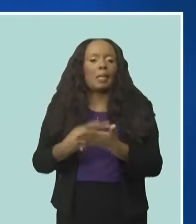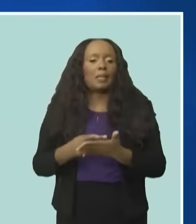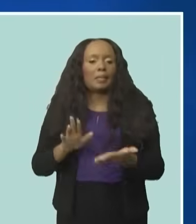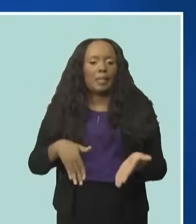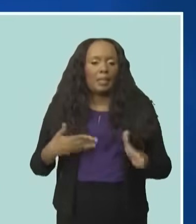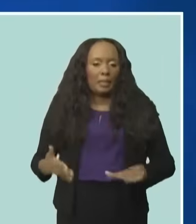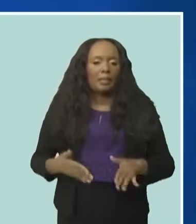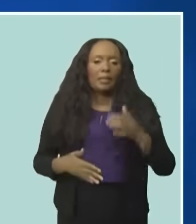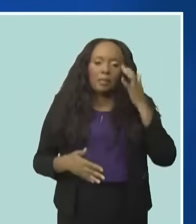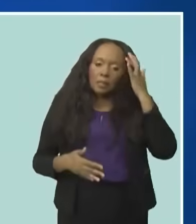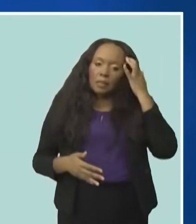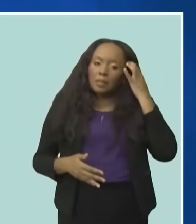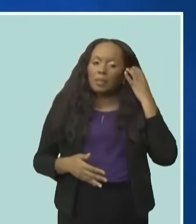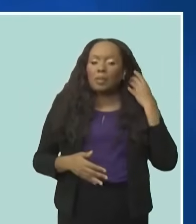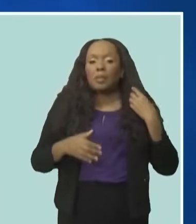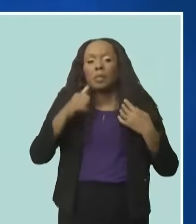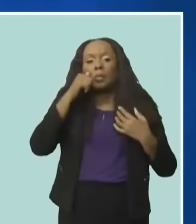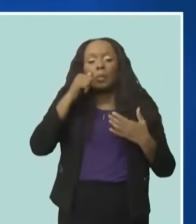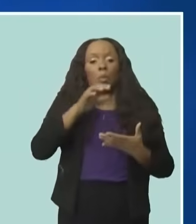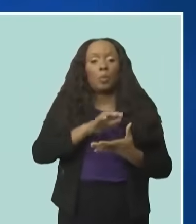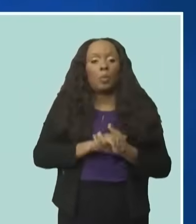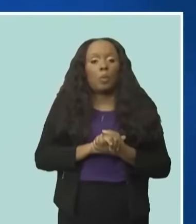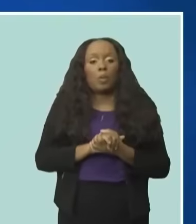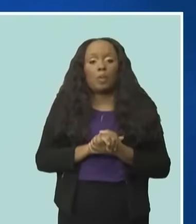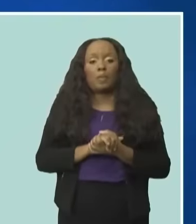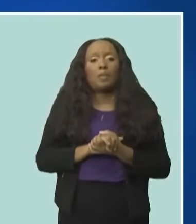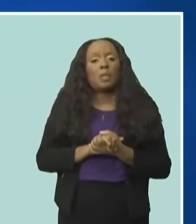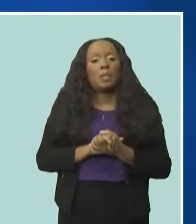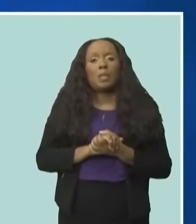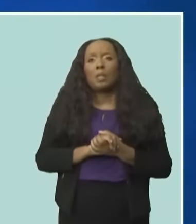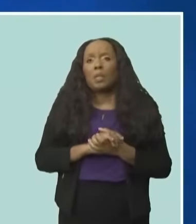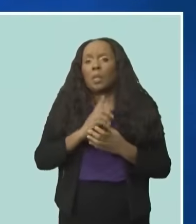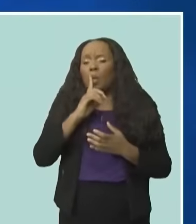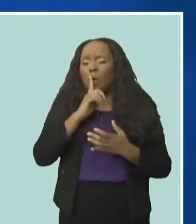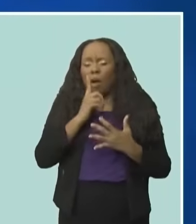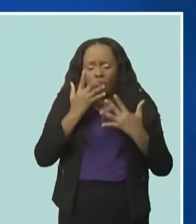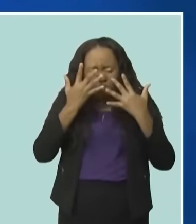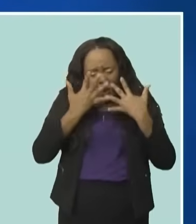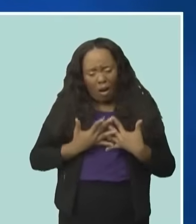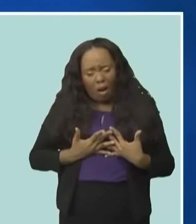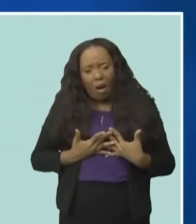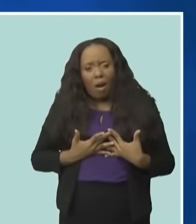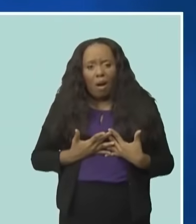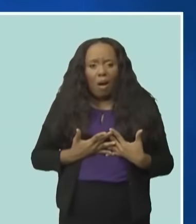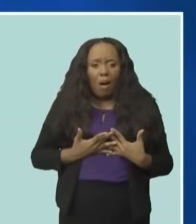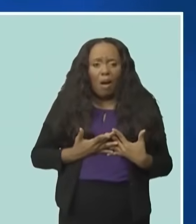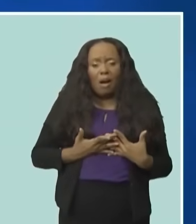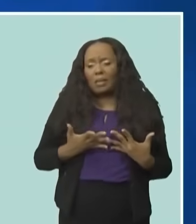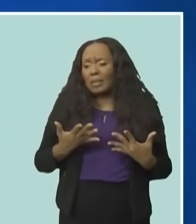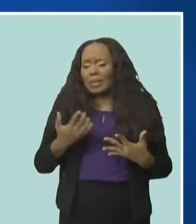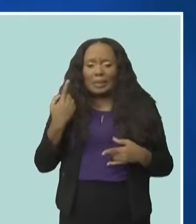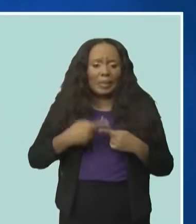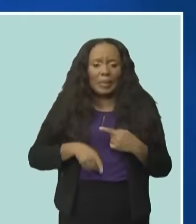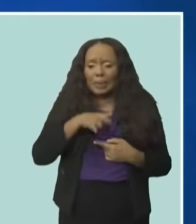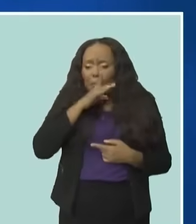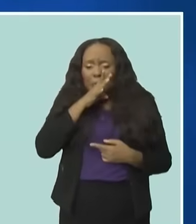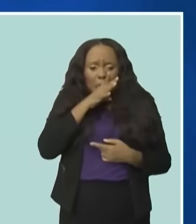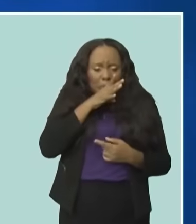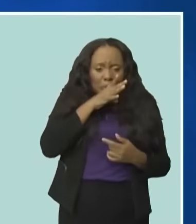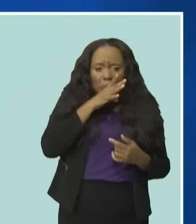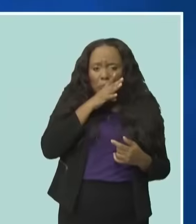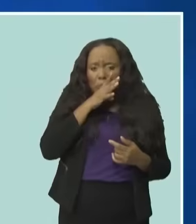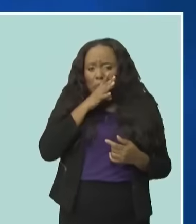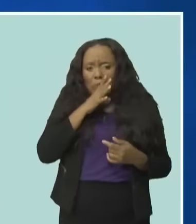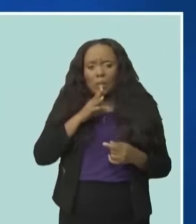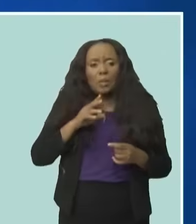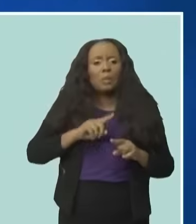of 6 years, Maura Licorice, was too overcome with emotion to speak and pointed us to his brother Holbert Jackman. However,